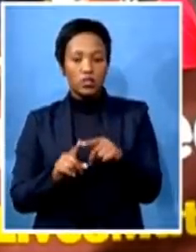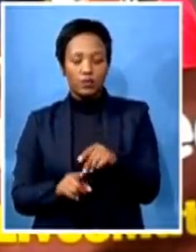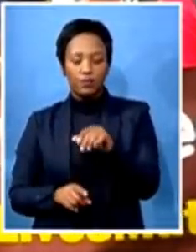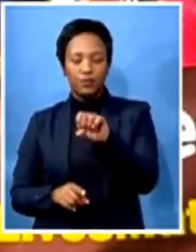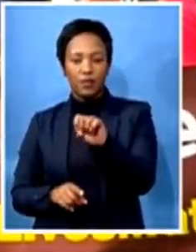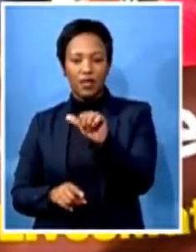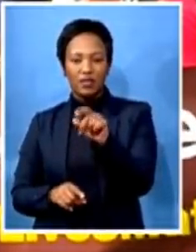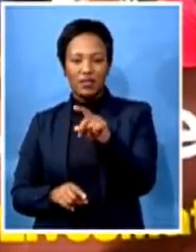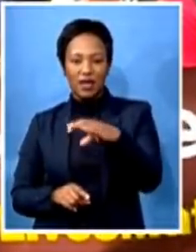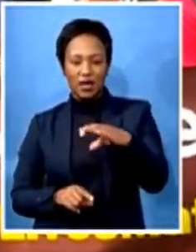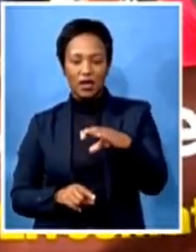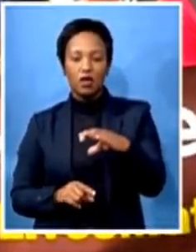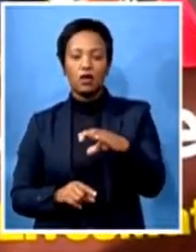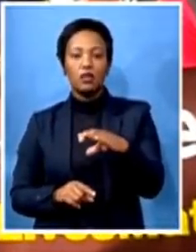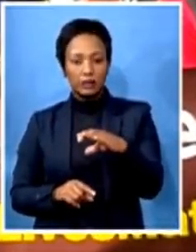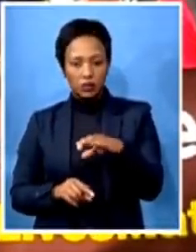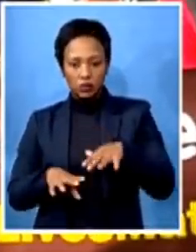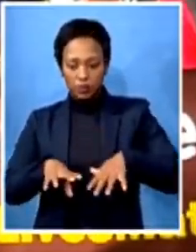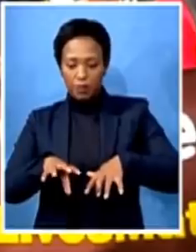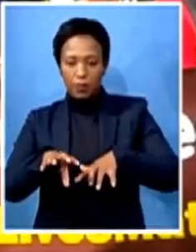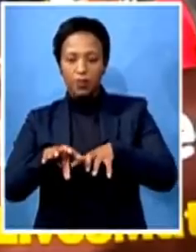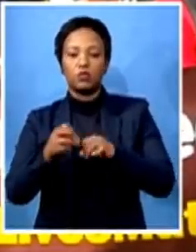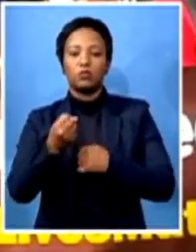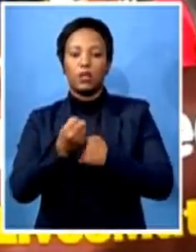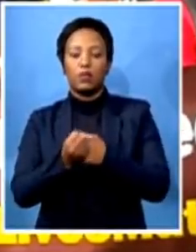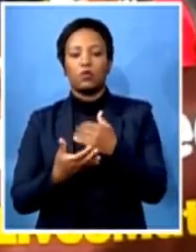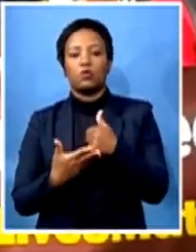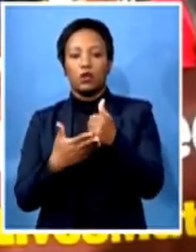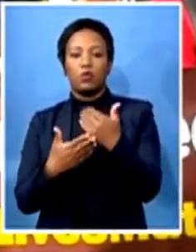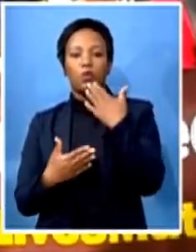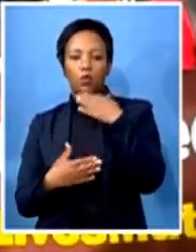to help the situation in Zimbabwe. As from me, Natasha Phiri, back to you in studio.